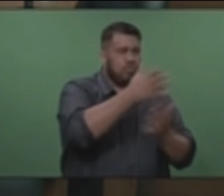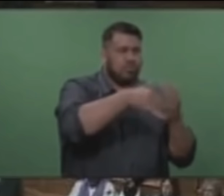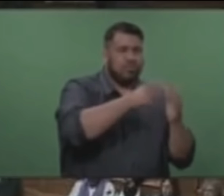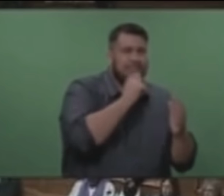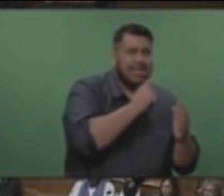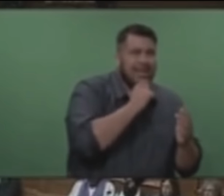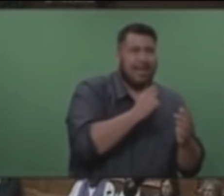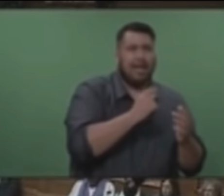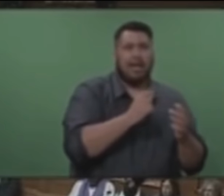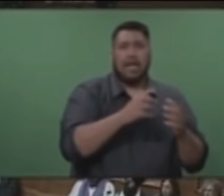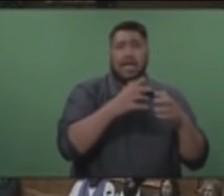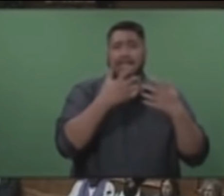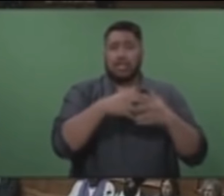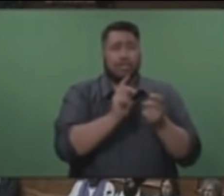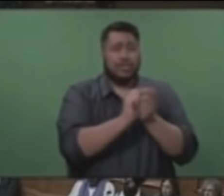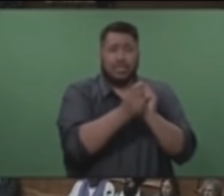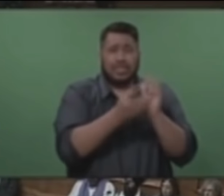challenges?